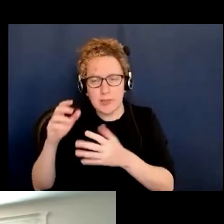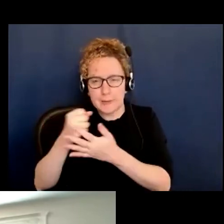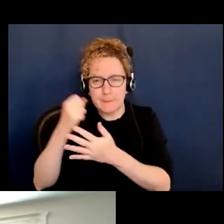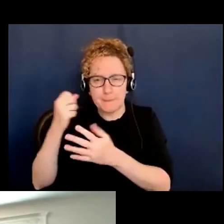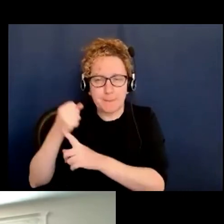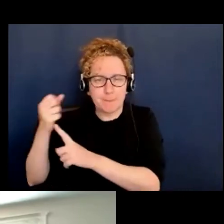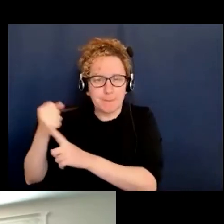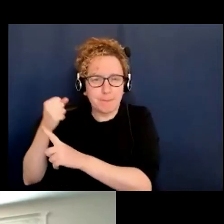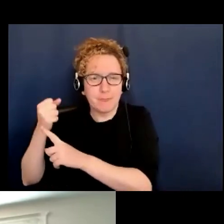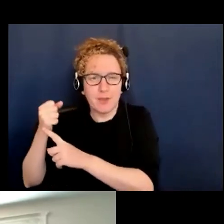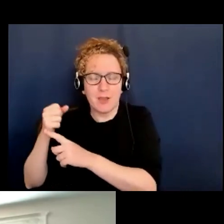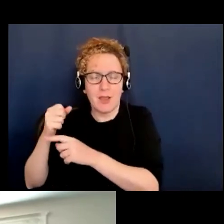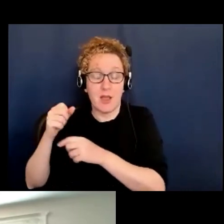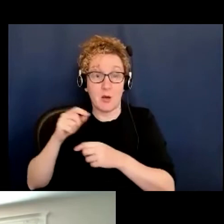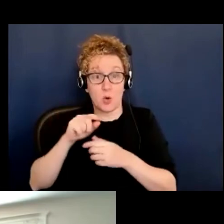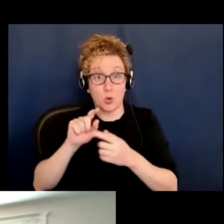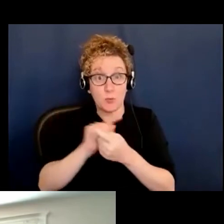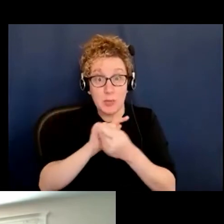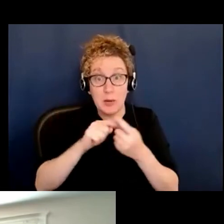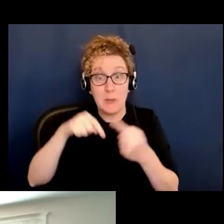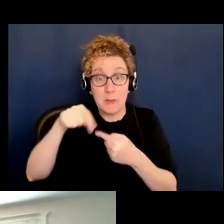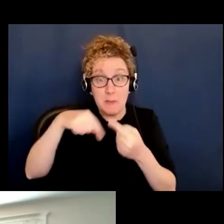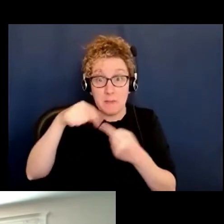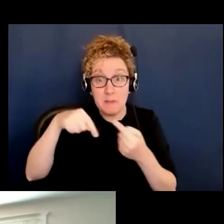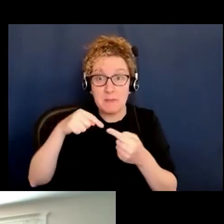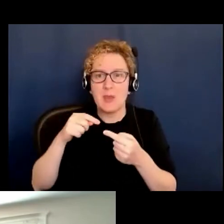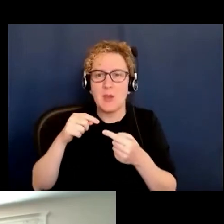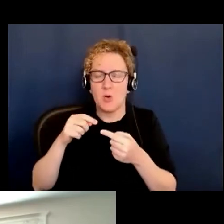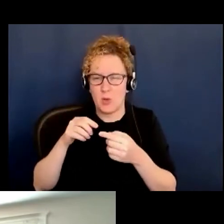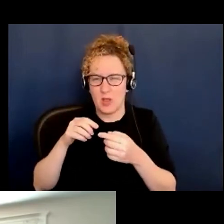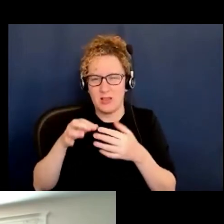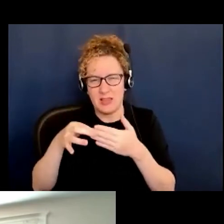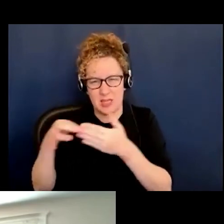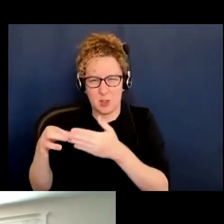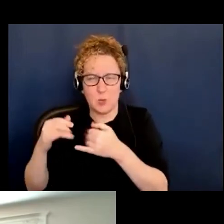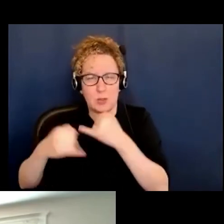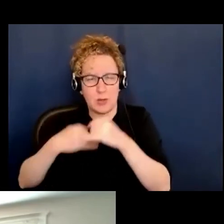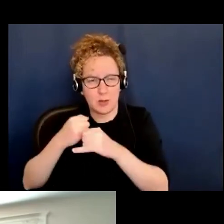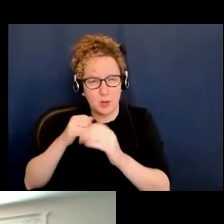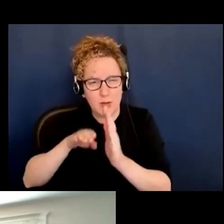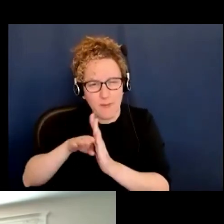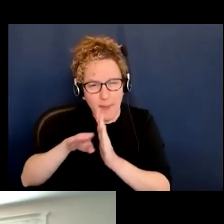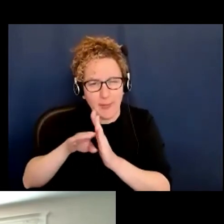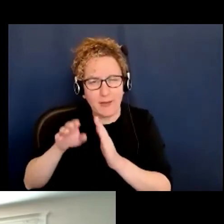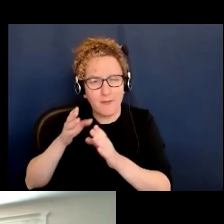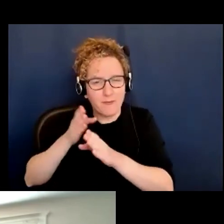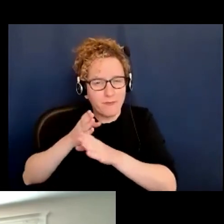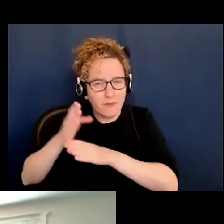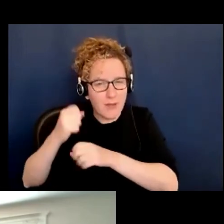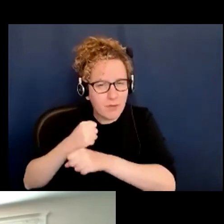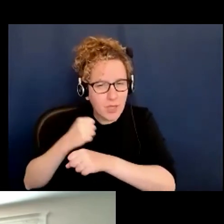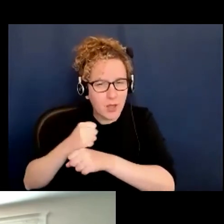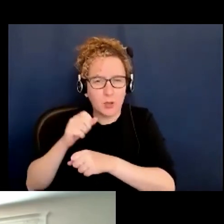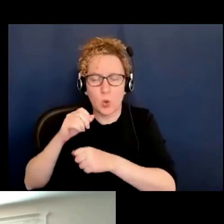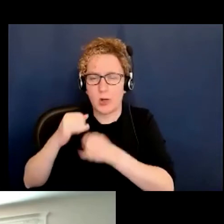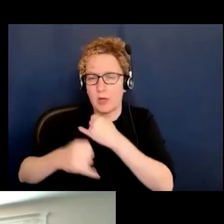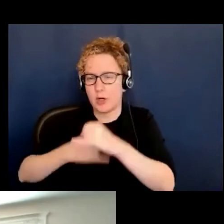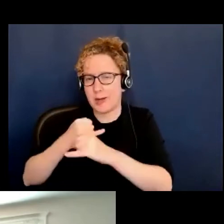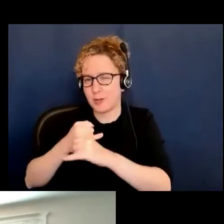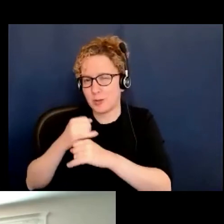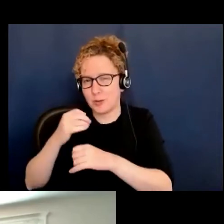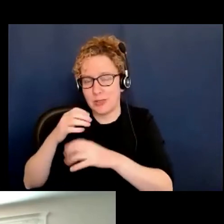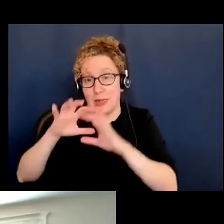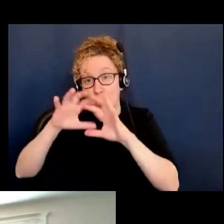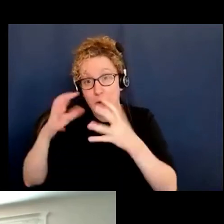international exchange or international development fields. And then if you're an attendee, a registrant who is from one of those fields, a professional from